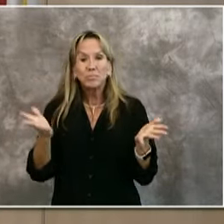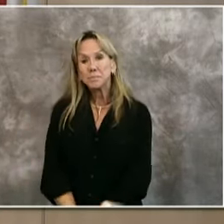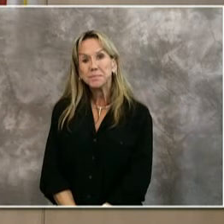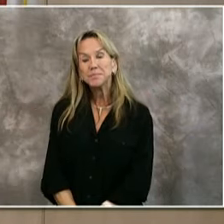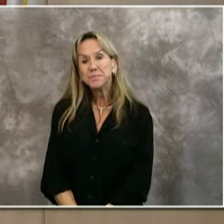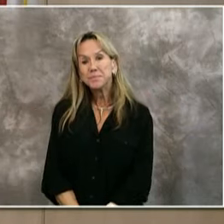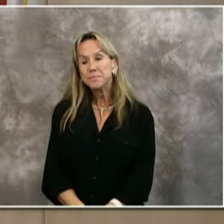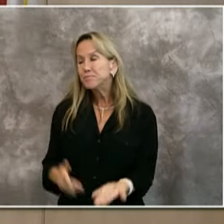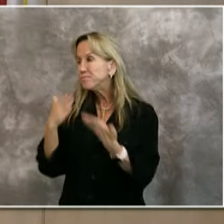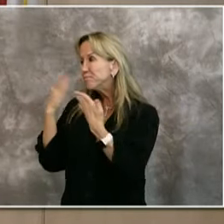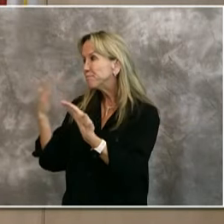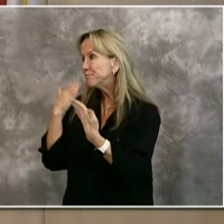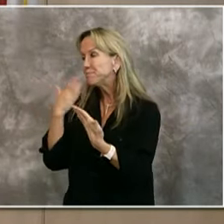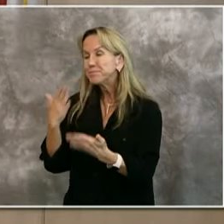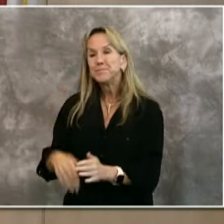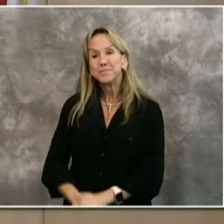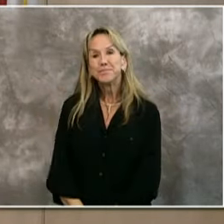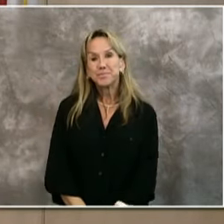Thank you.